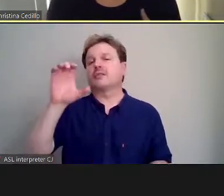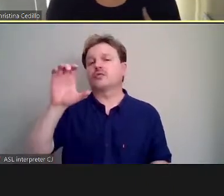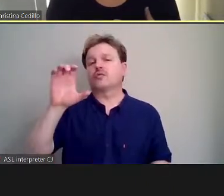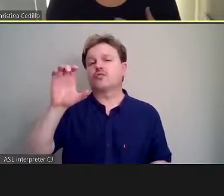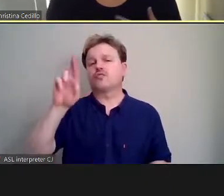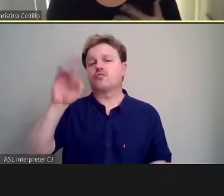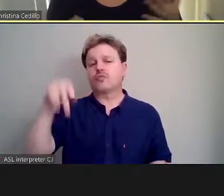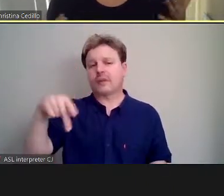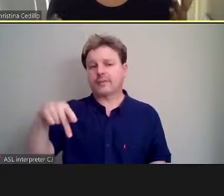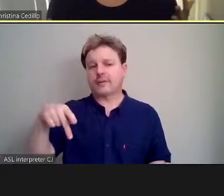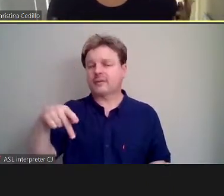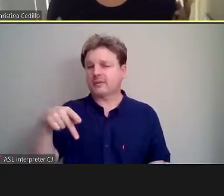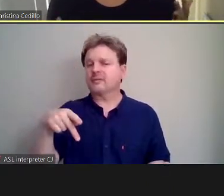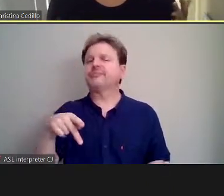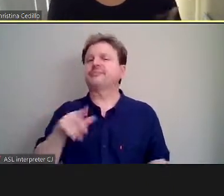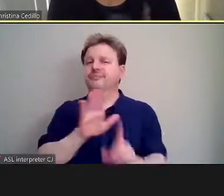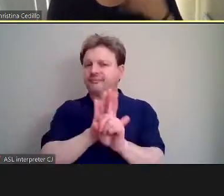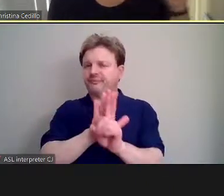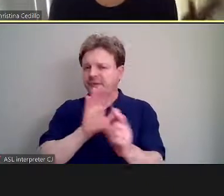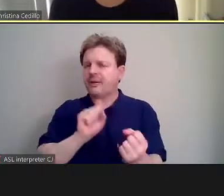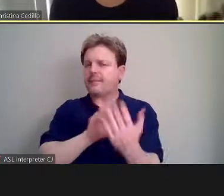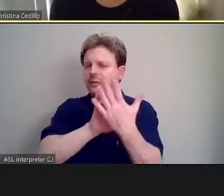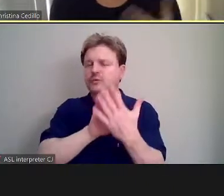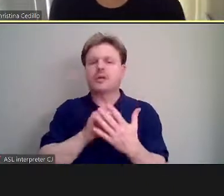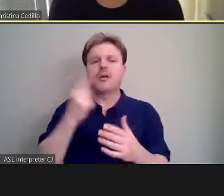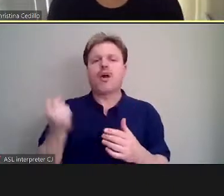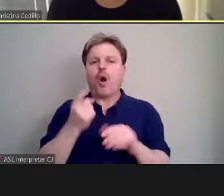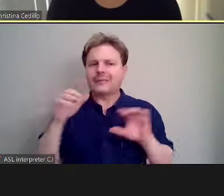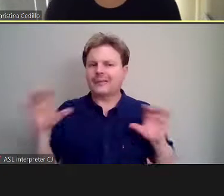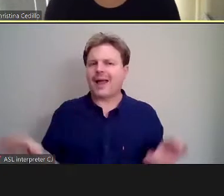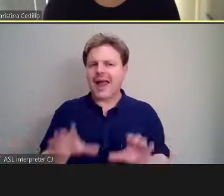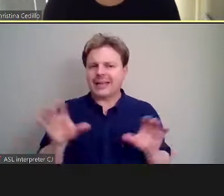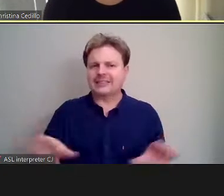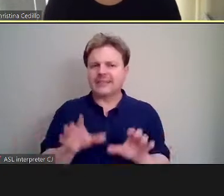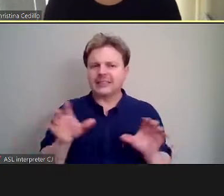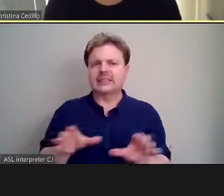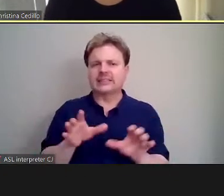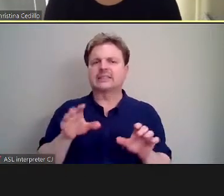orientation. It's always activist, and so is decoloniality.